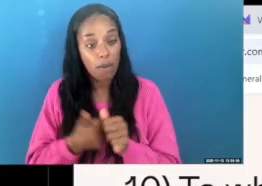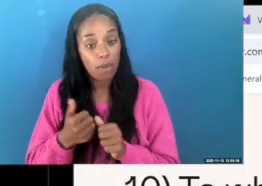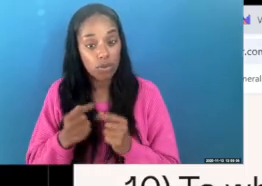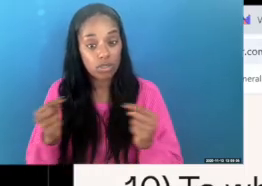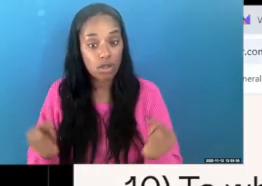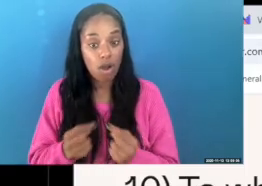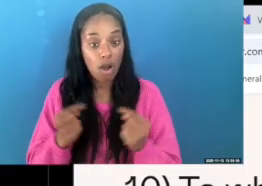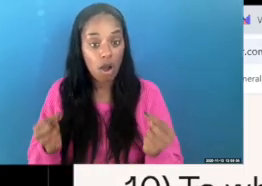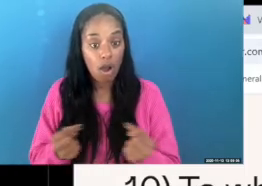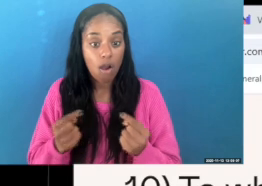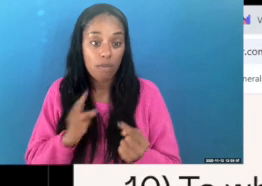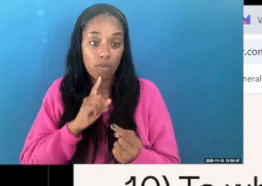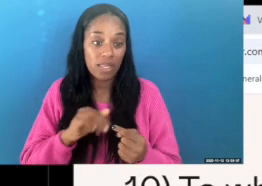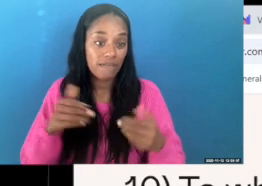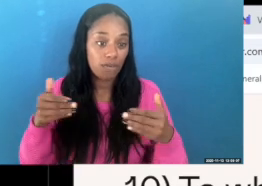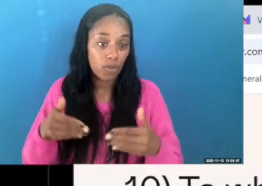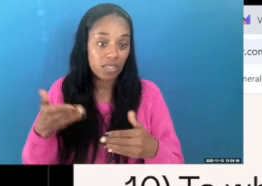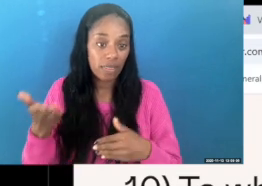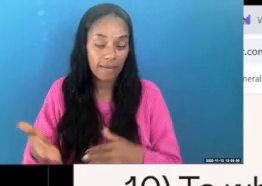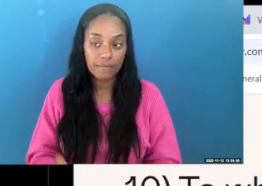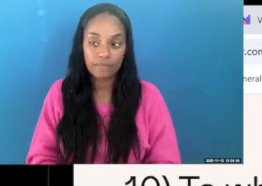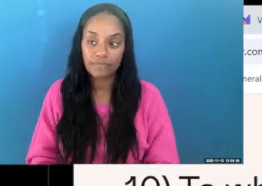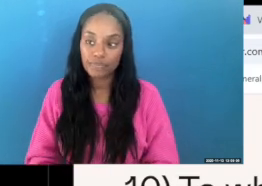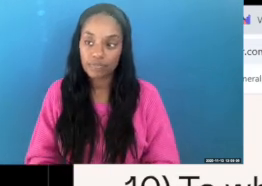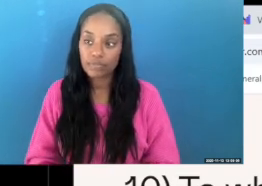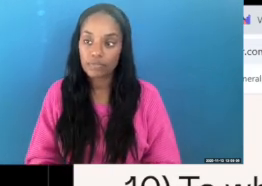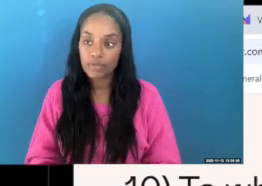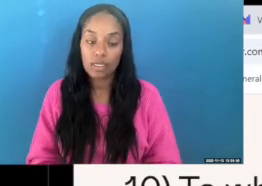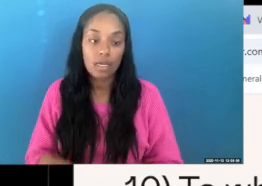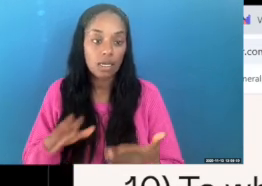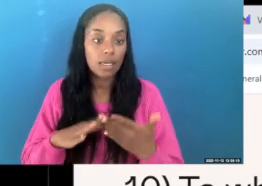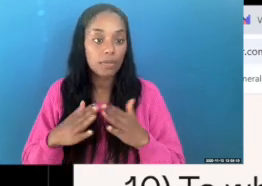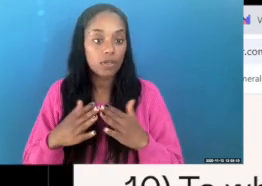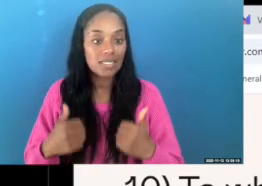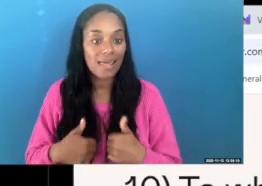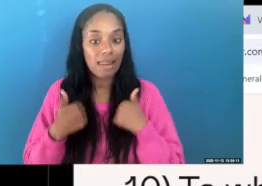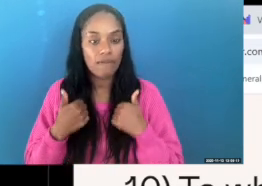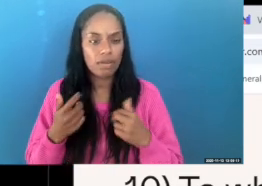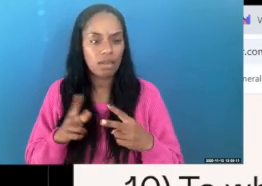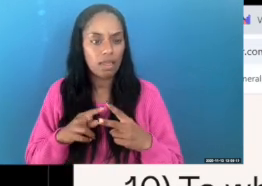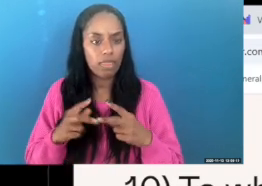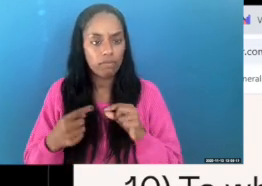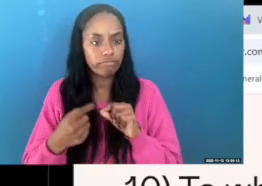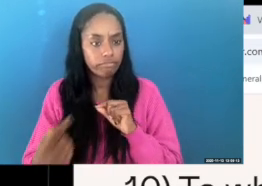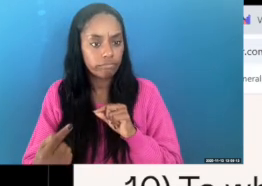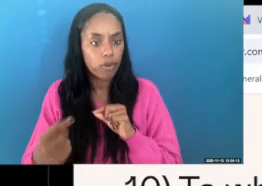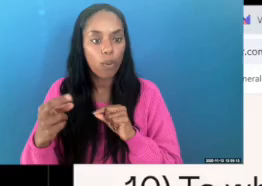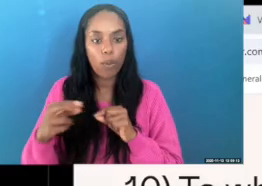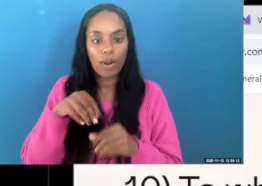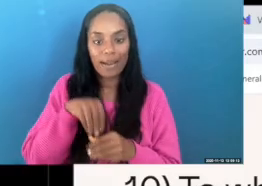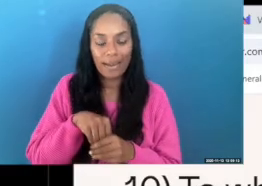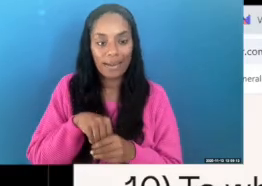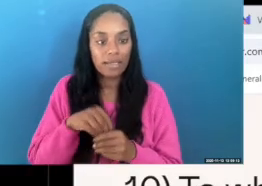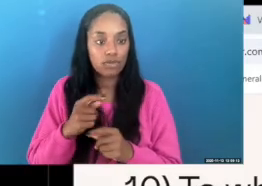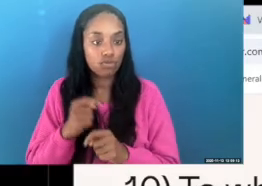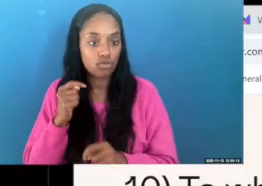dollars as much as we can right now, but to also focus into the areas that are put at most harm as a